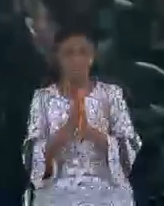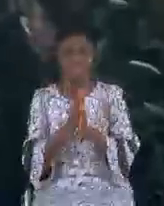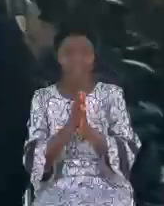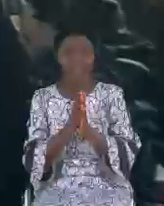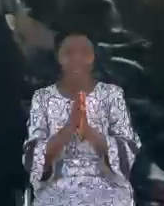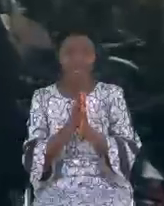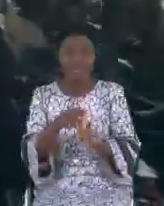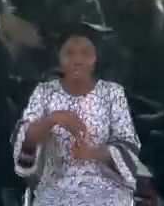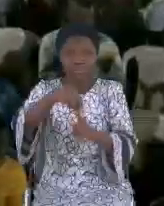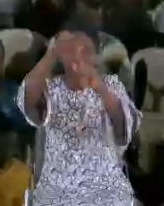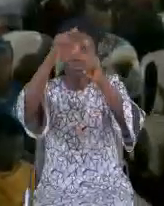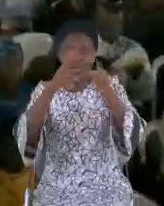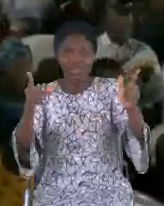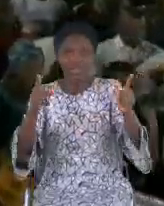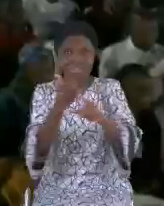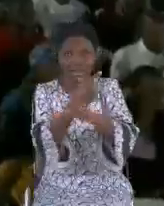Supernatural liberation, amen.